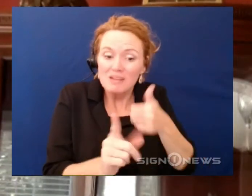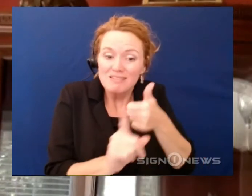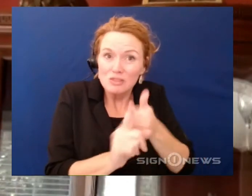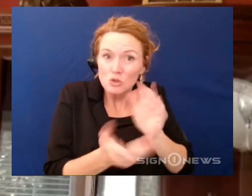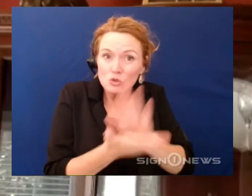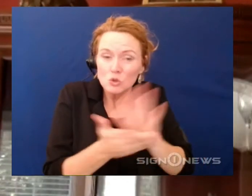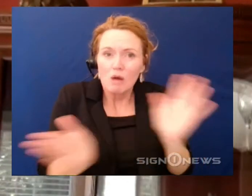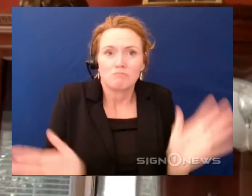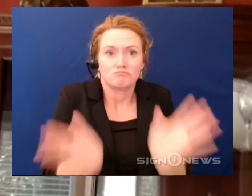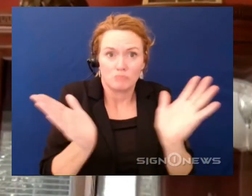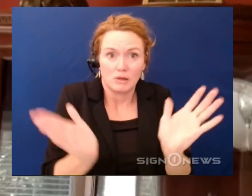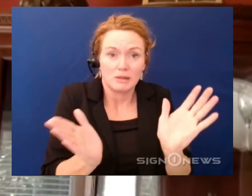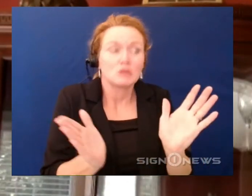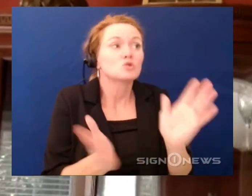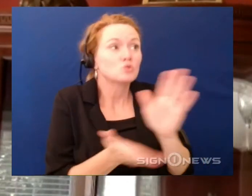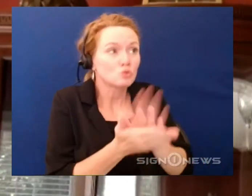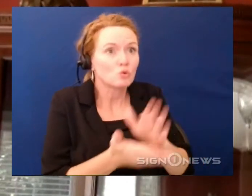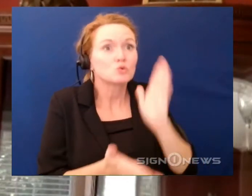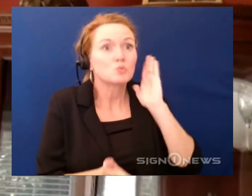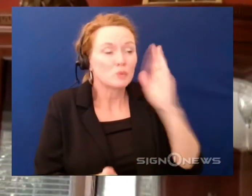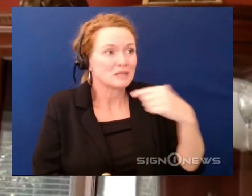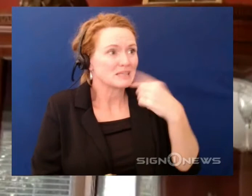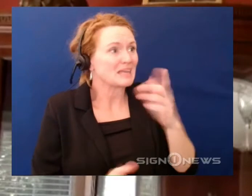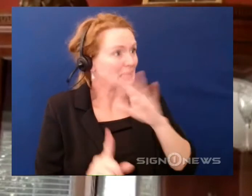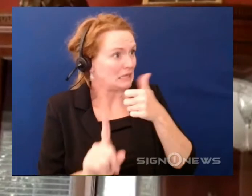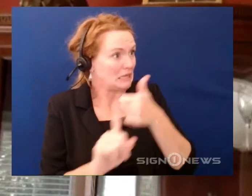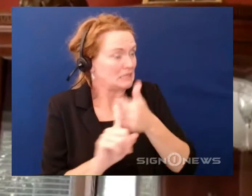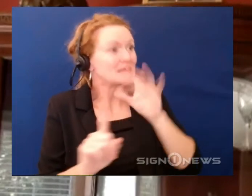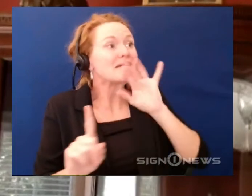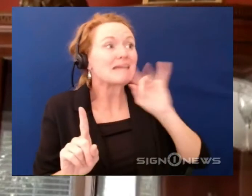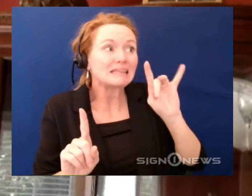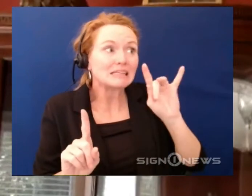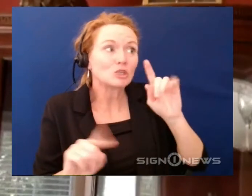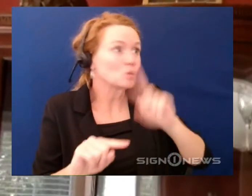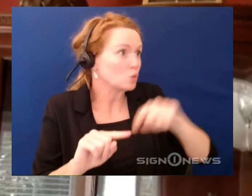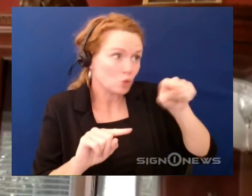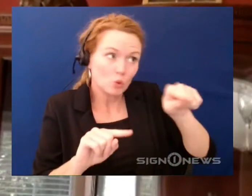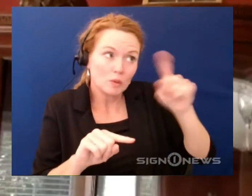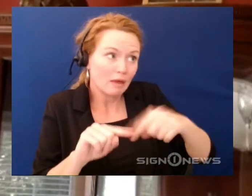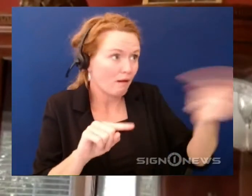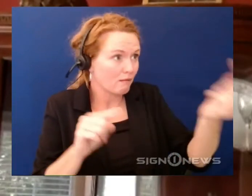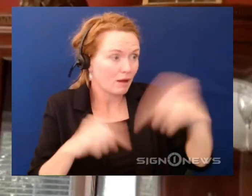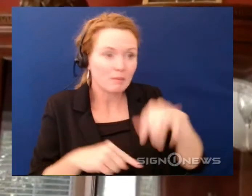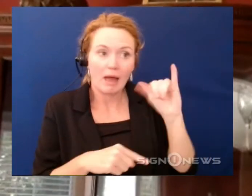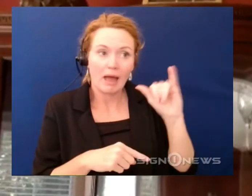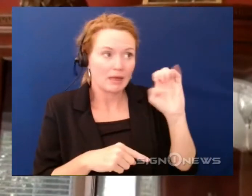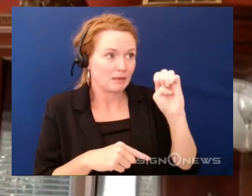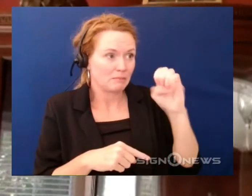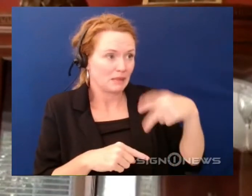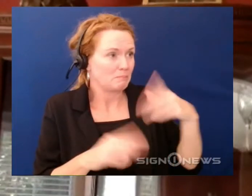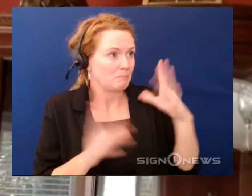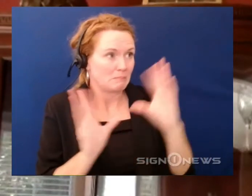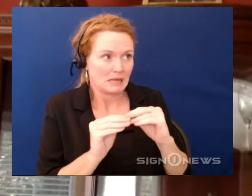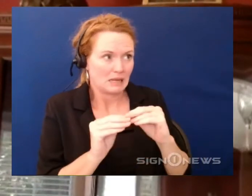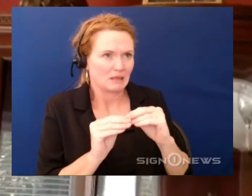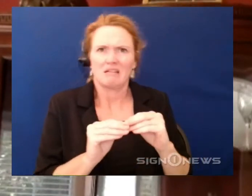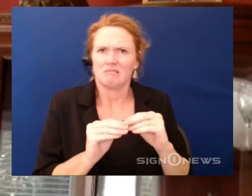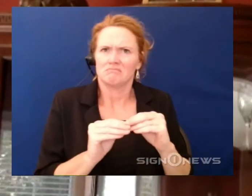schools will say to parents, well, when he's 18, you won't be able to come into his IEP meeting if you don't have people. That's what they